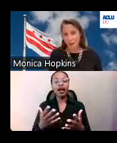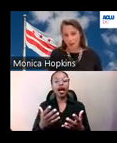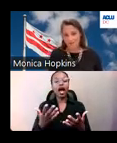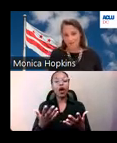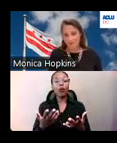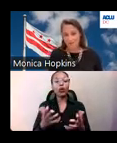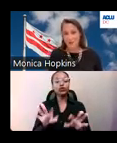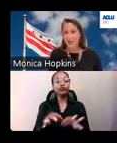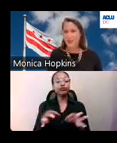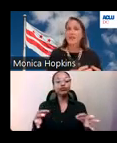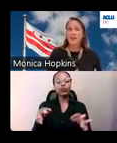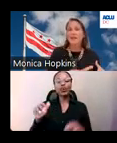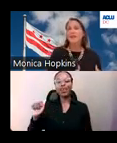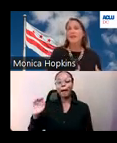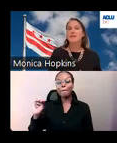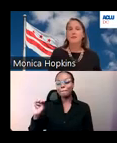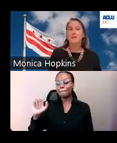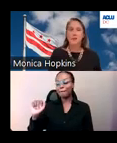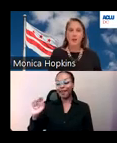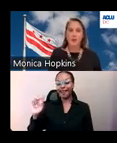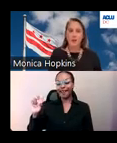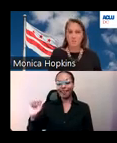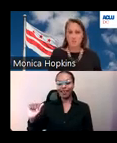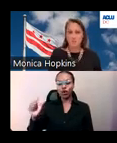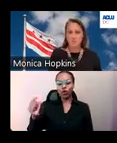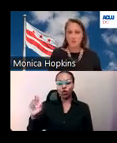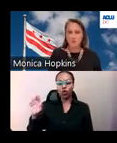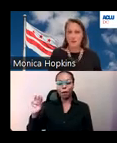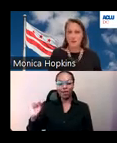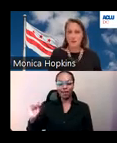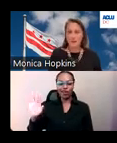Amanda Gorman, because I think that this sums it all up.